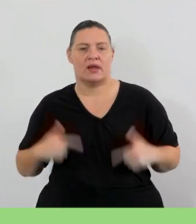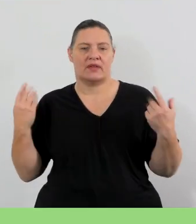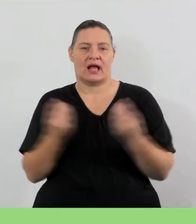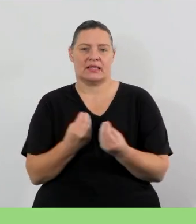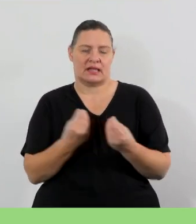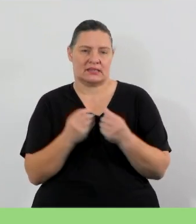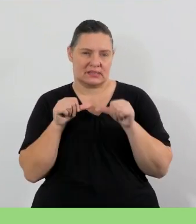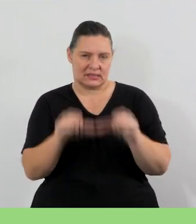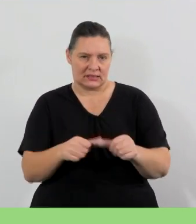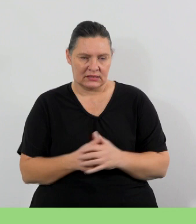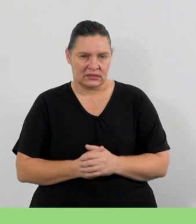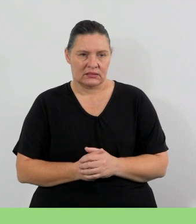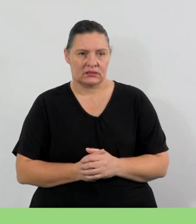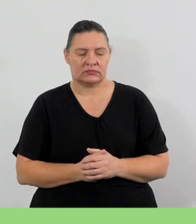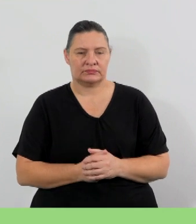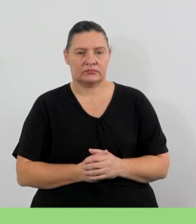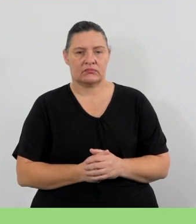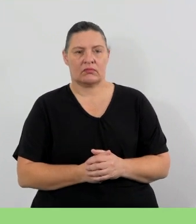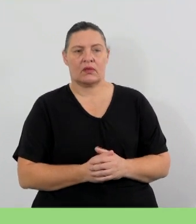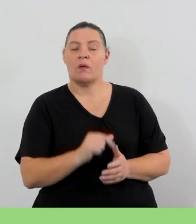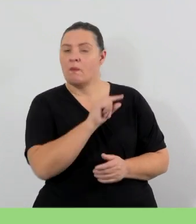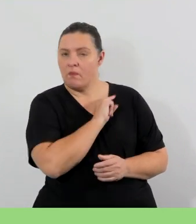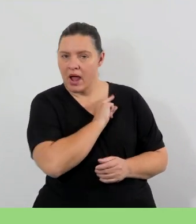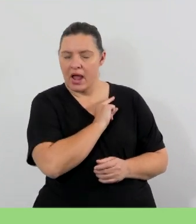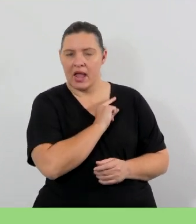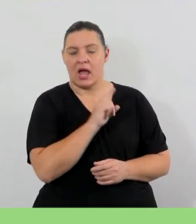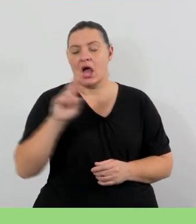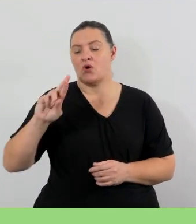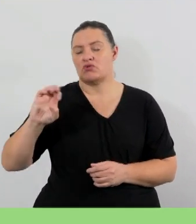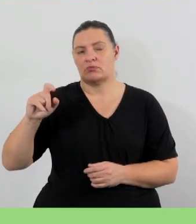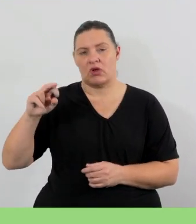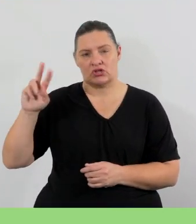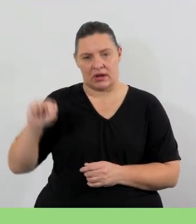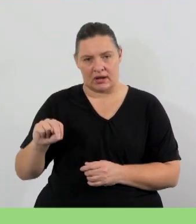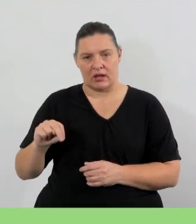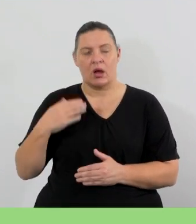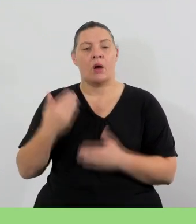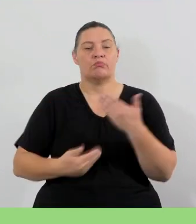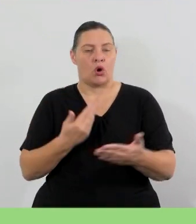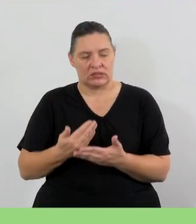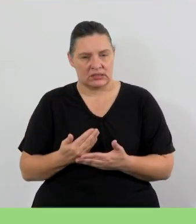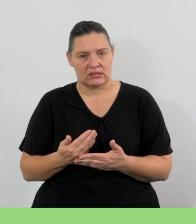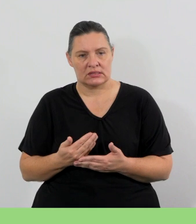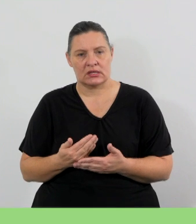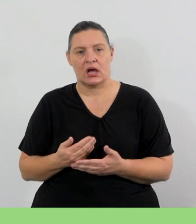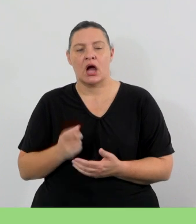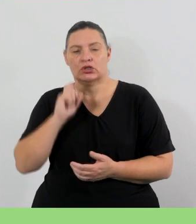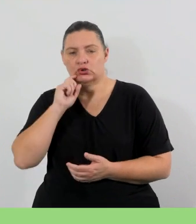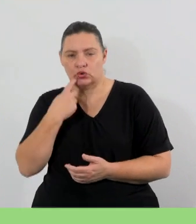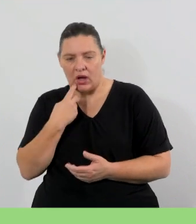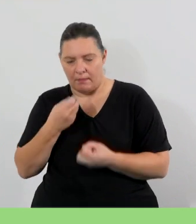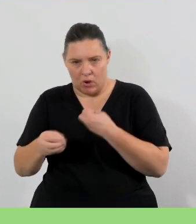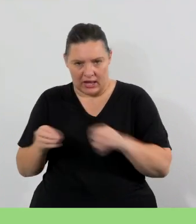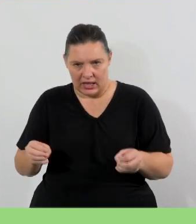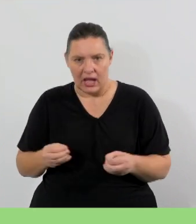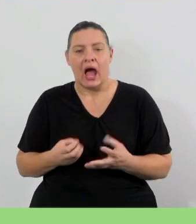living organisms? And this is because respiration is the process of breaking down sugars